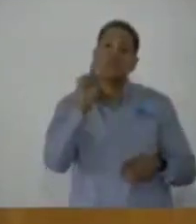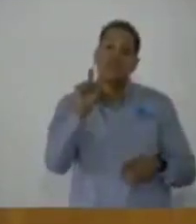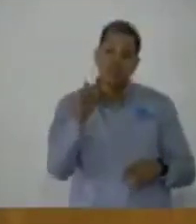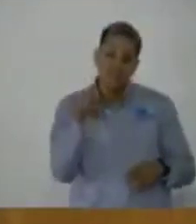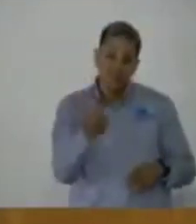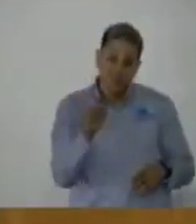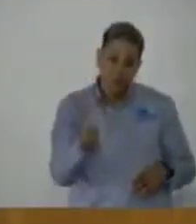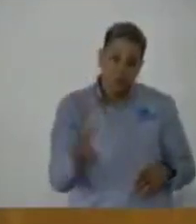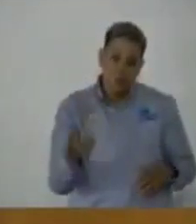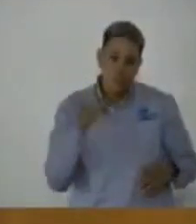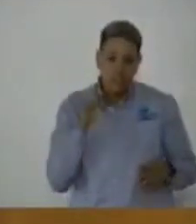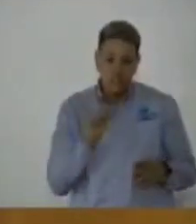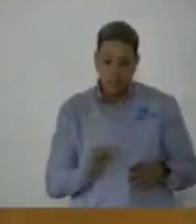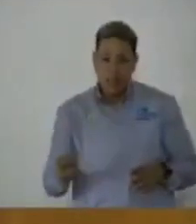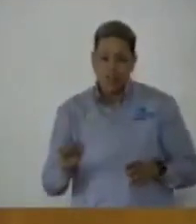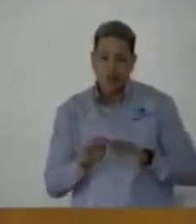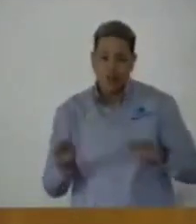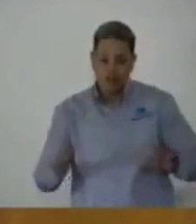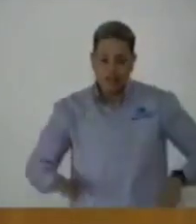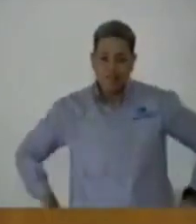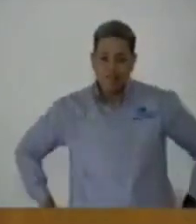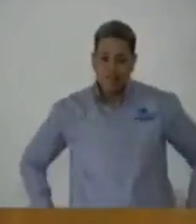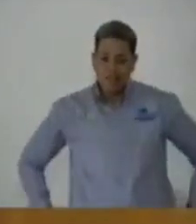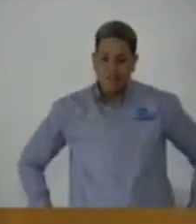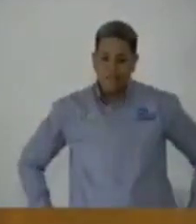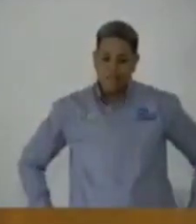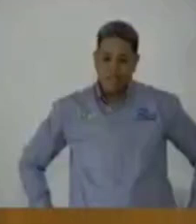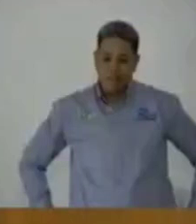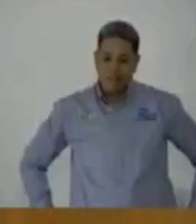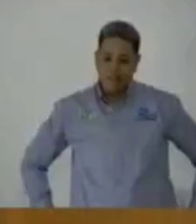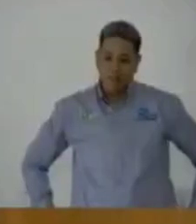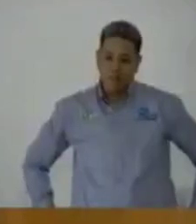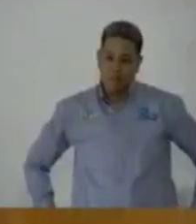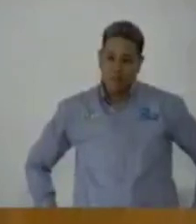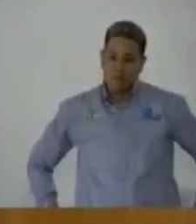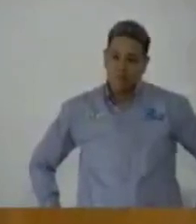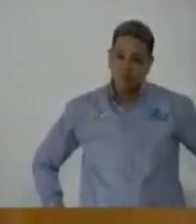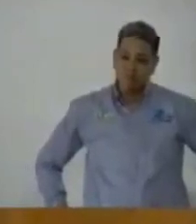taxes at the micro. And that is the point that